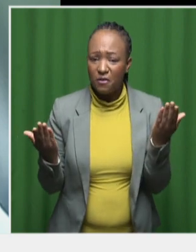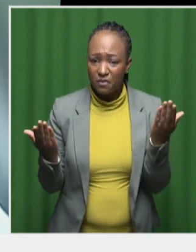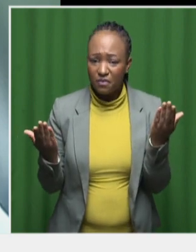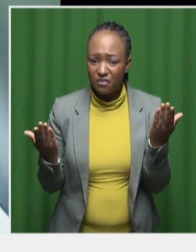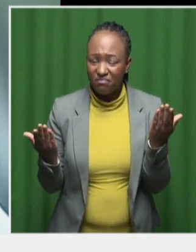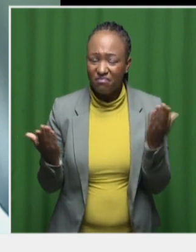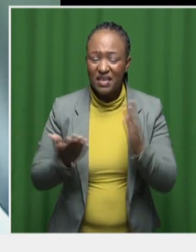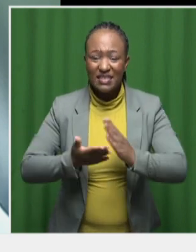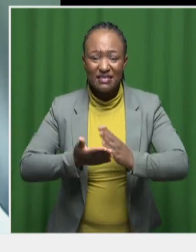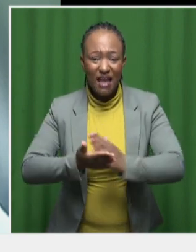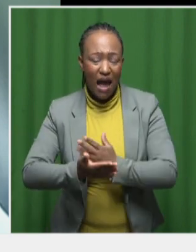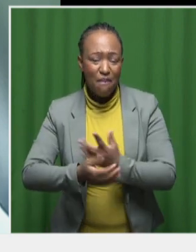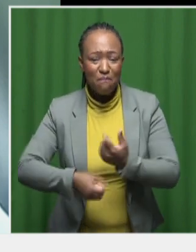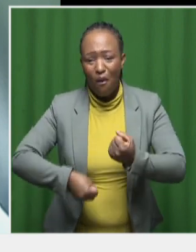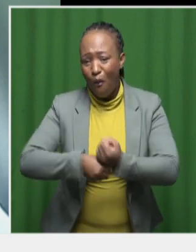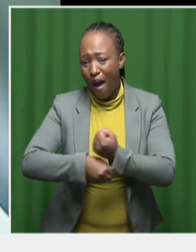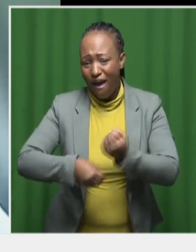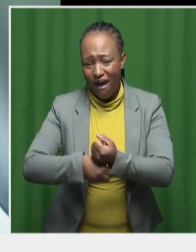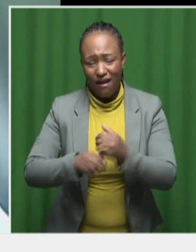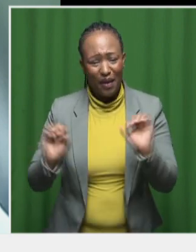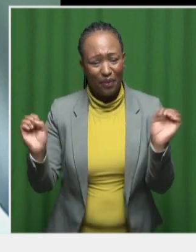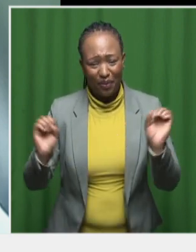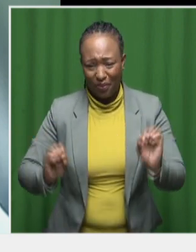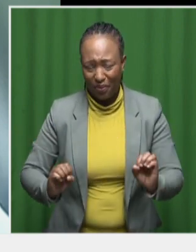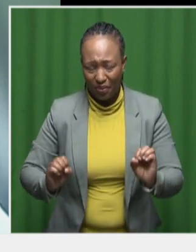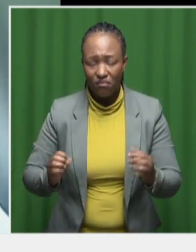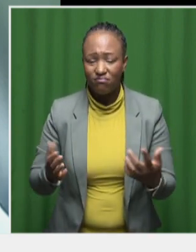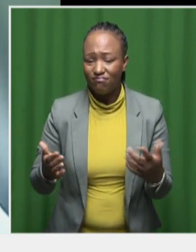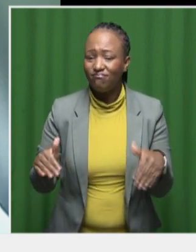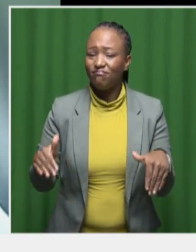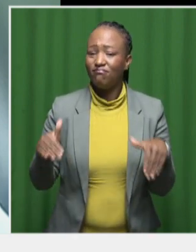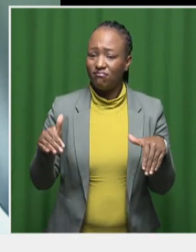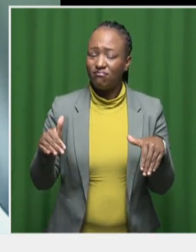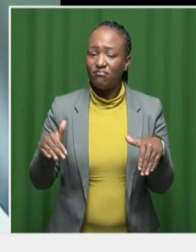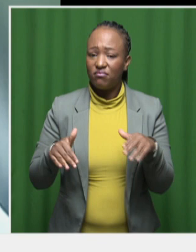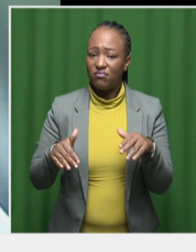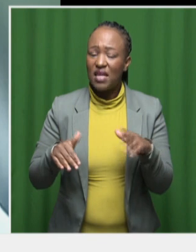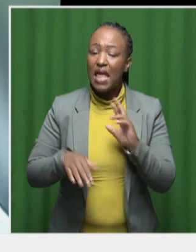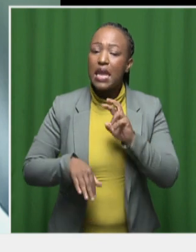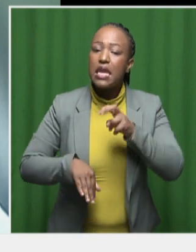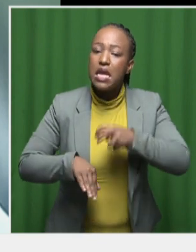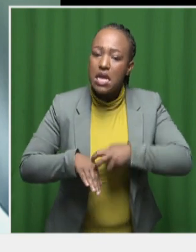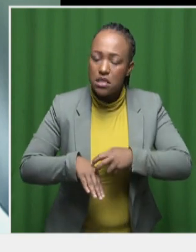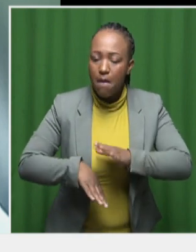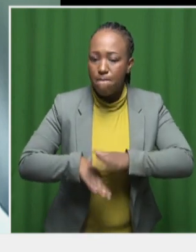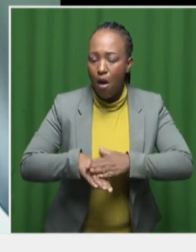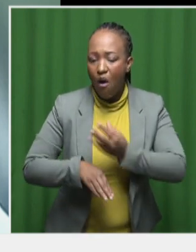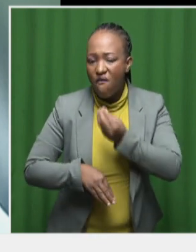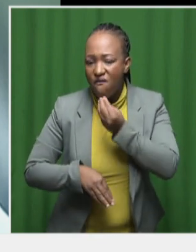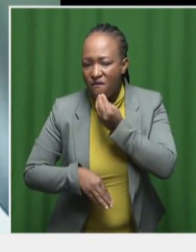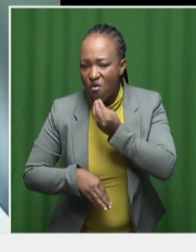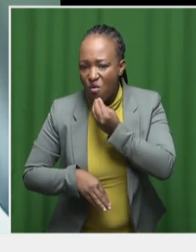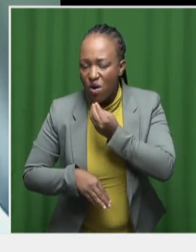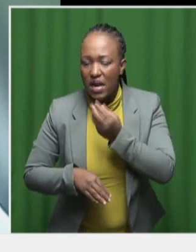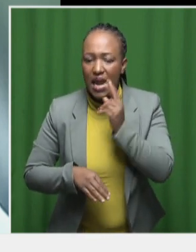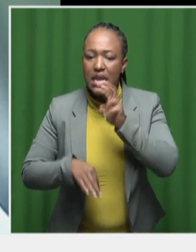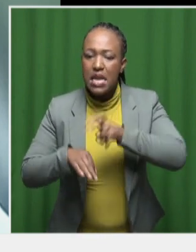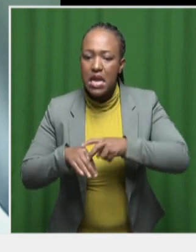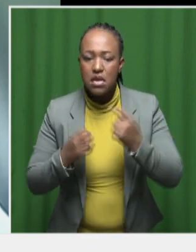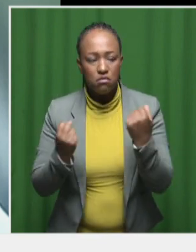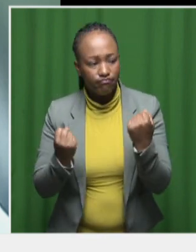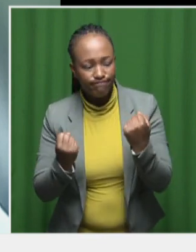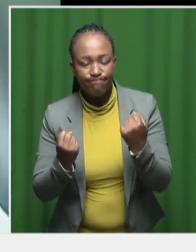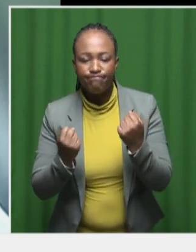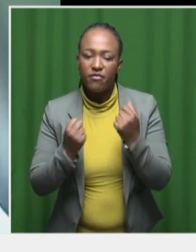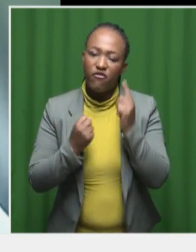Some of them they don't work. They need extra food. They need blankets. They need a whole